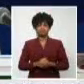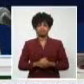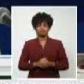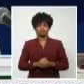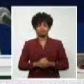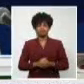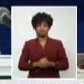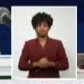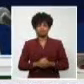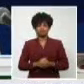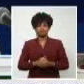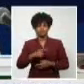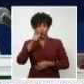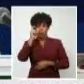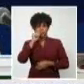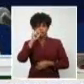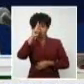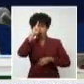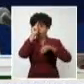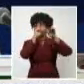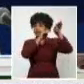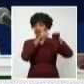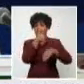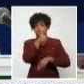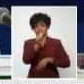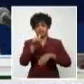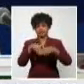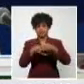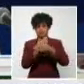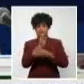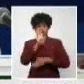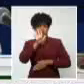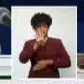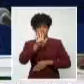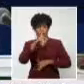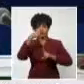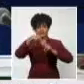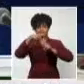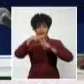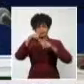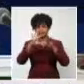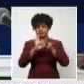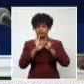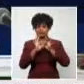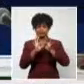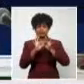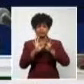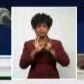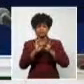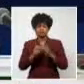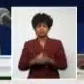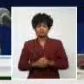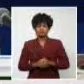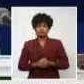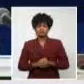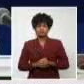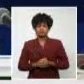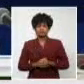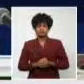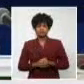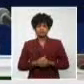After a hospital stay of 10 days, 5 of them in intensive care, in fact, he was